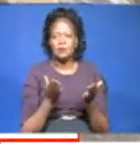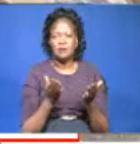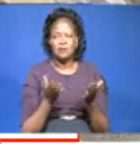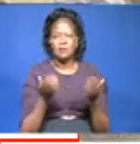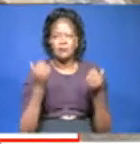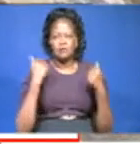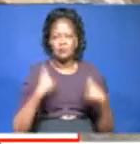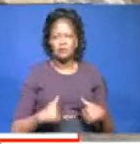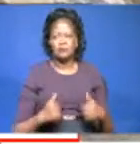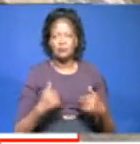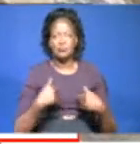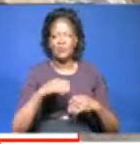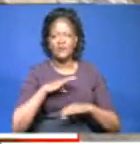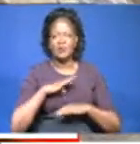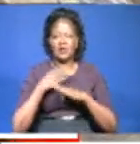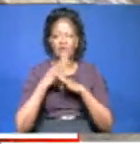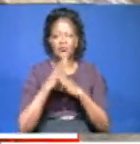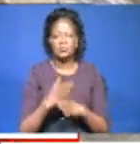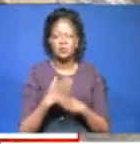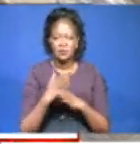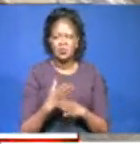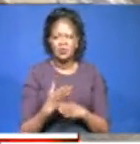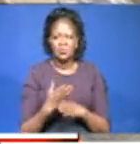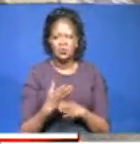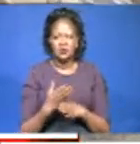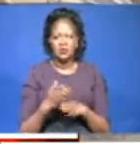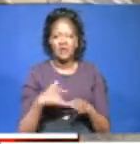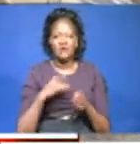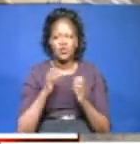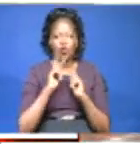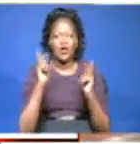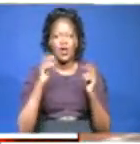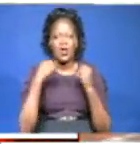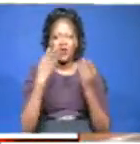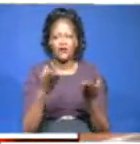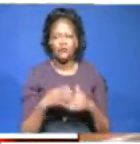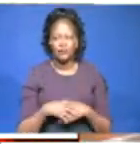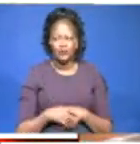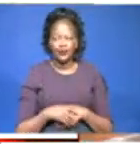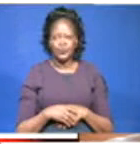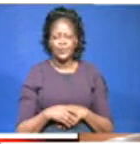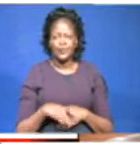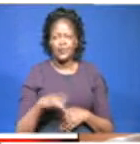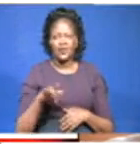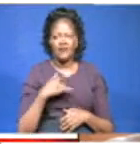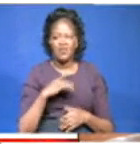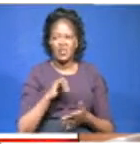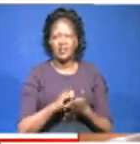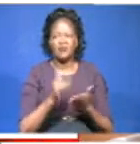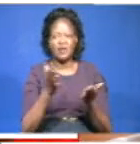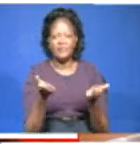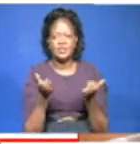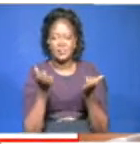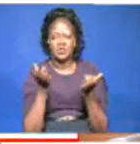I have enough to share. I feel it's okay to give. I feel there's a need